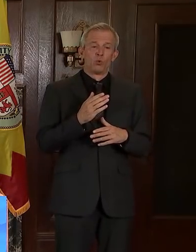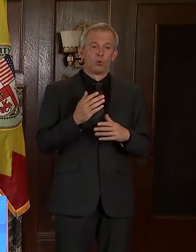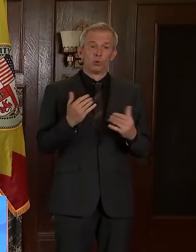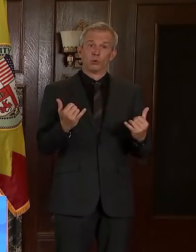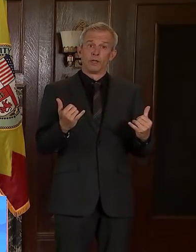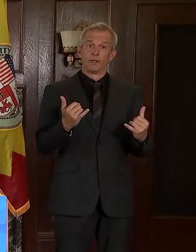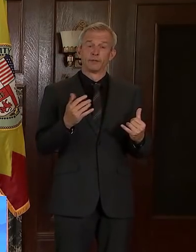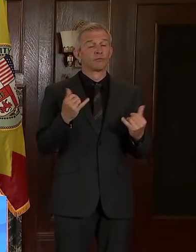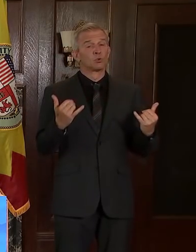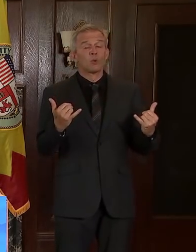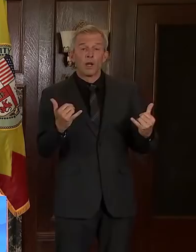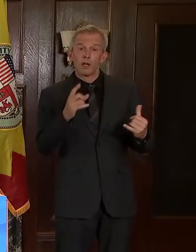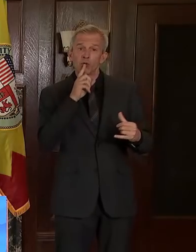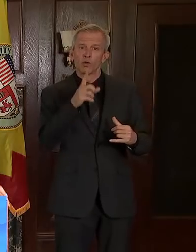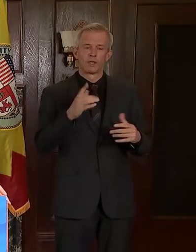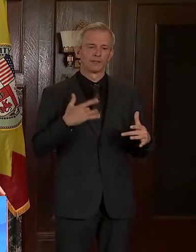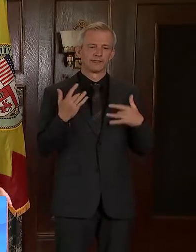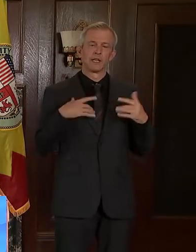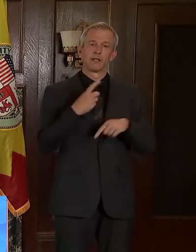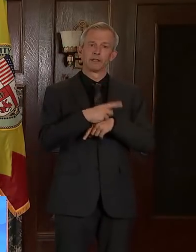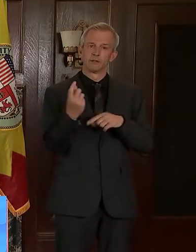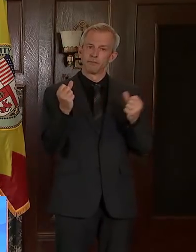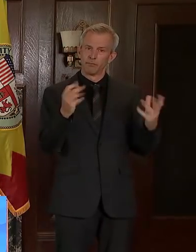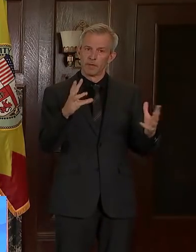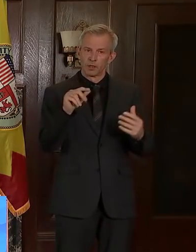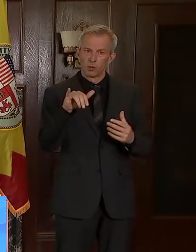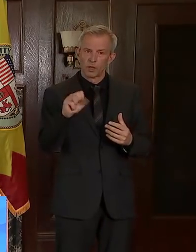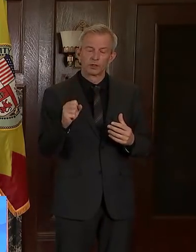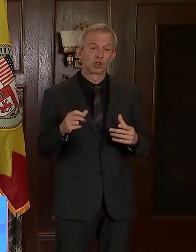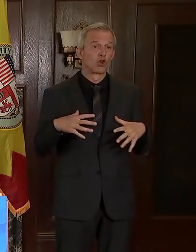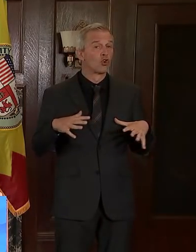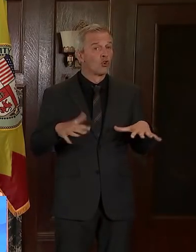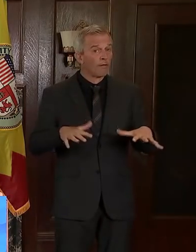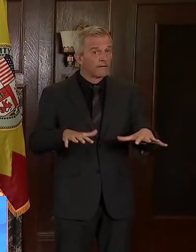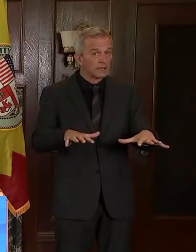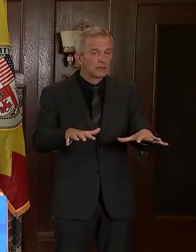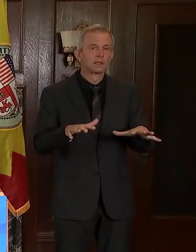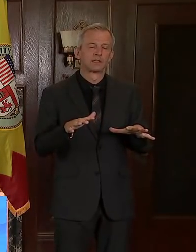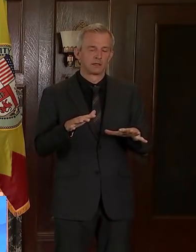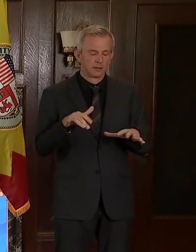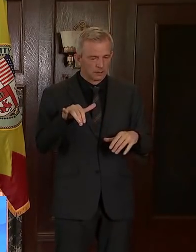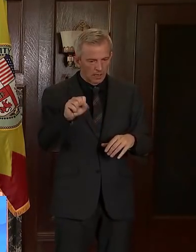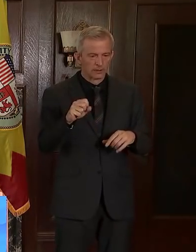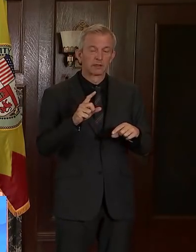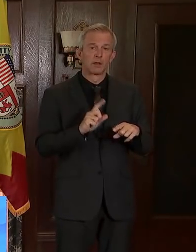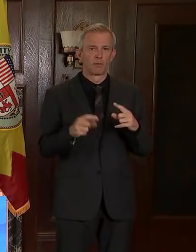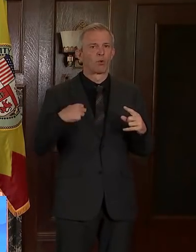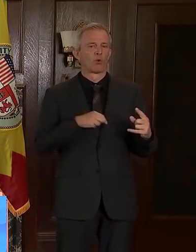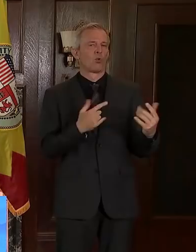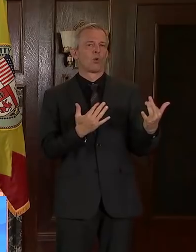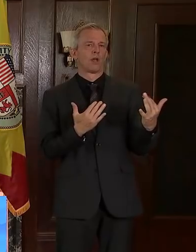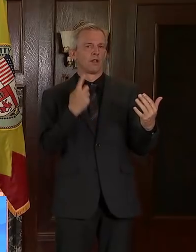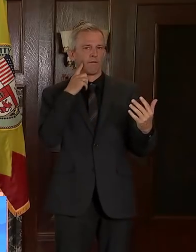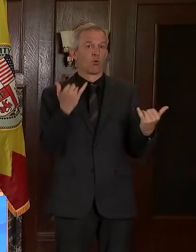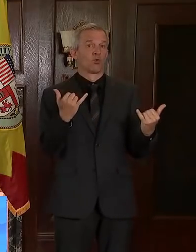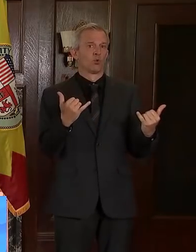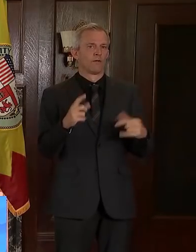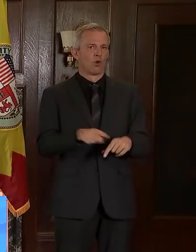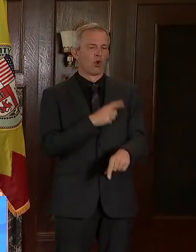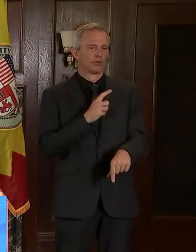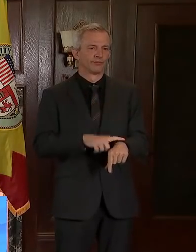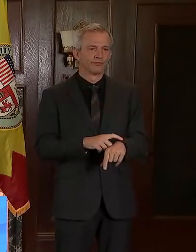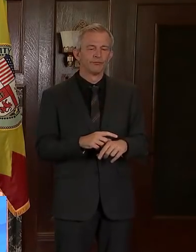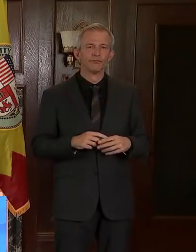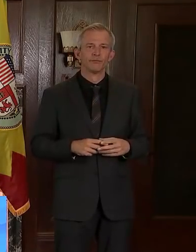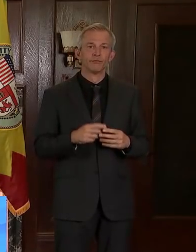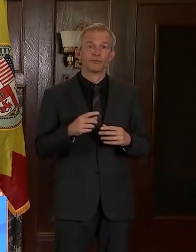exciting day in many ways. It's a nervous one, but one that we have been waiting for a long time. As we heard Dr. Barbara Ferrer,